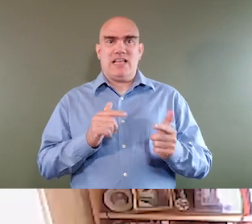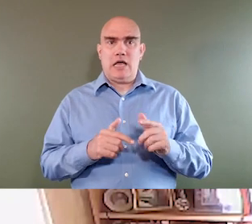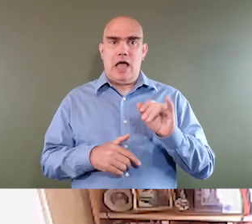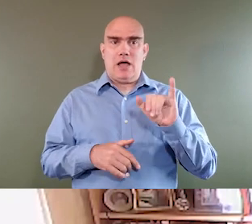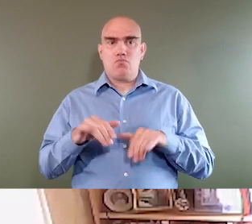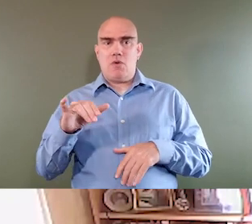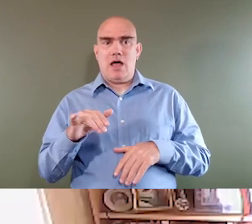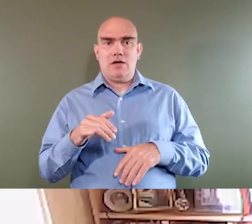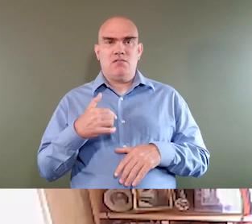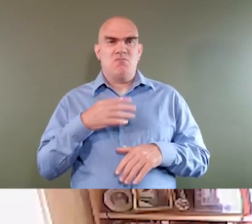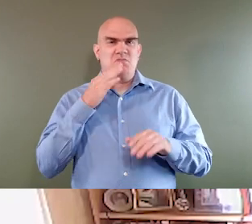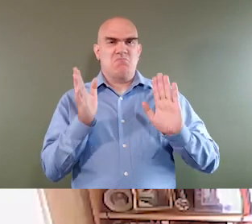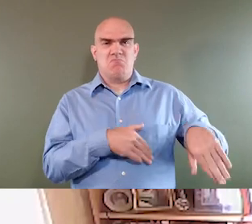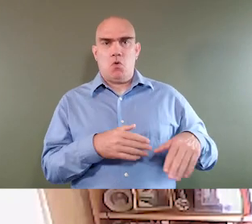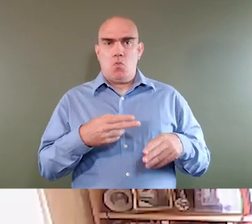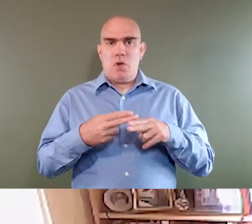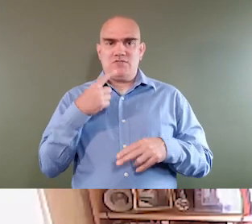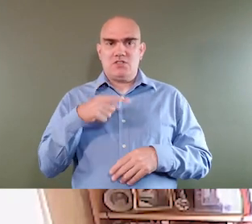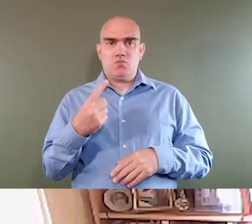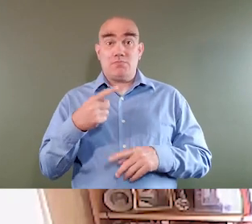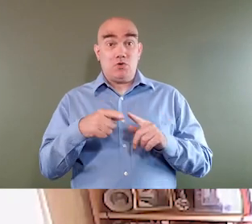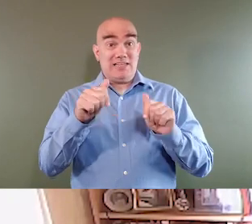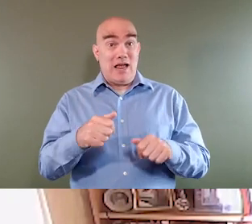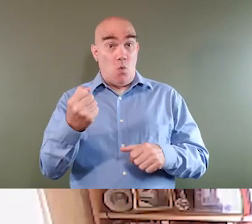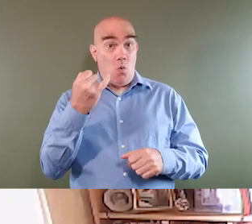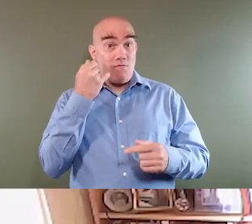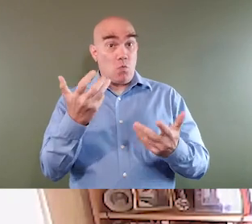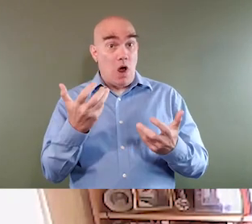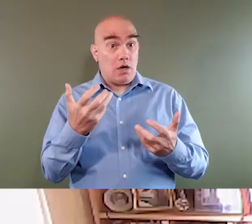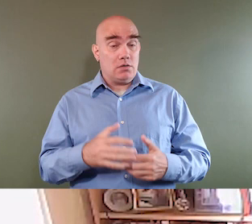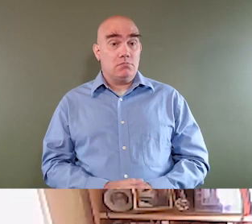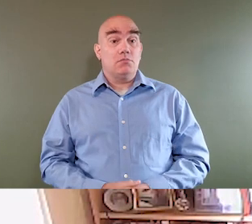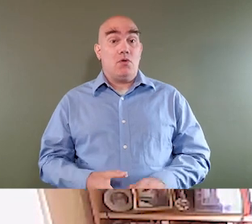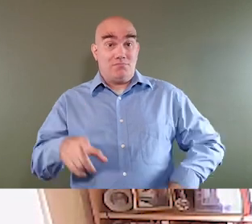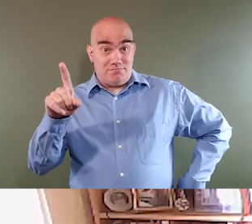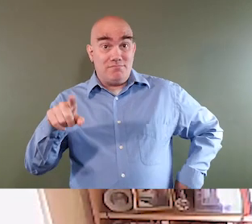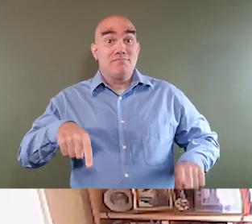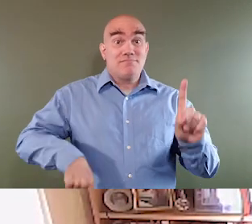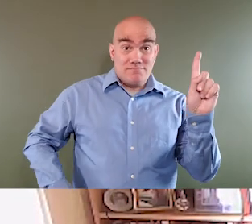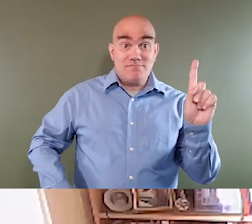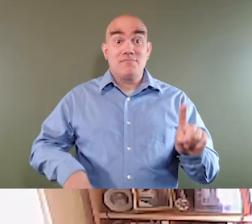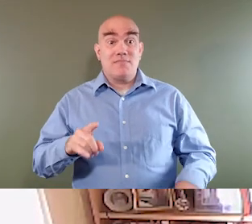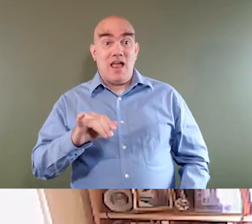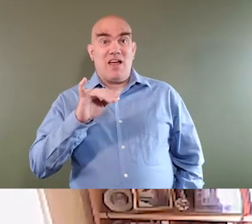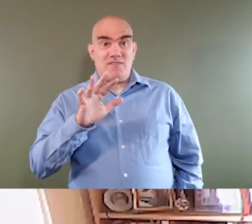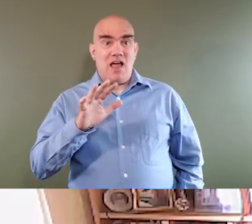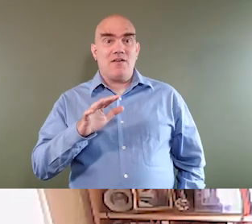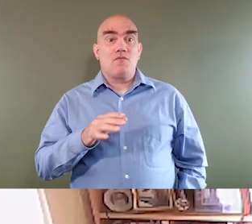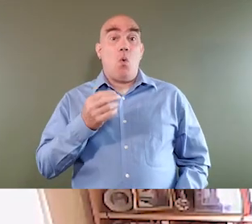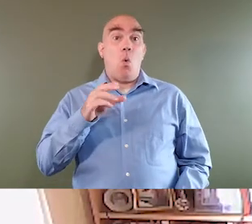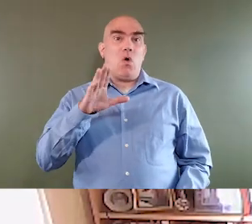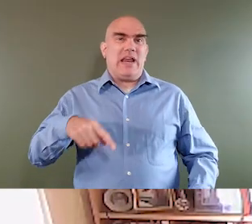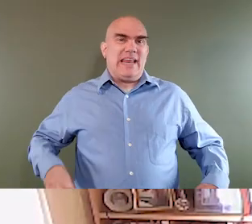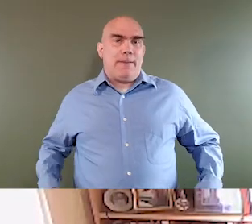the weights for this one, but you can hold on to them if you want. Alternating I's and Y's, or your hip hinge with your